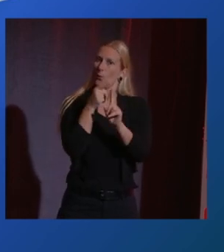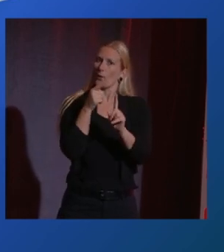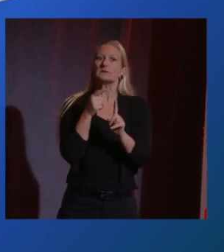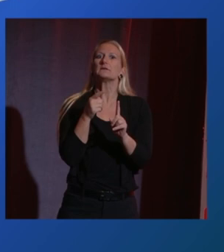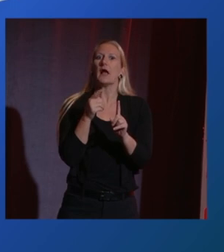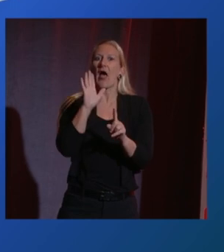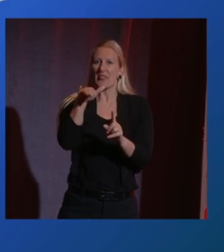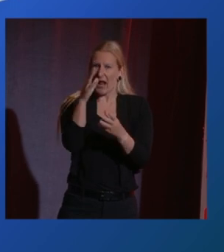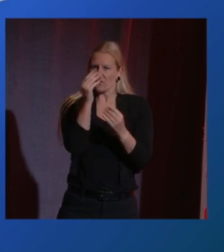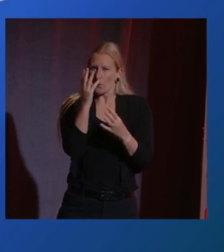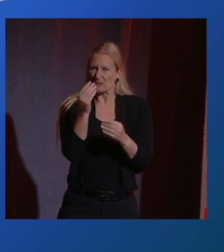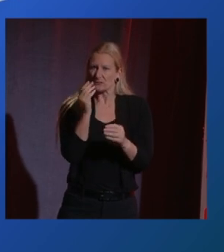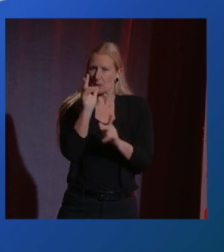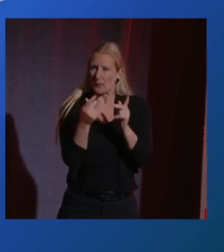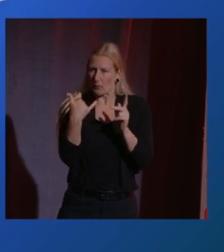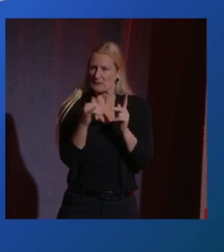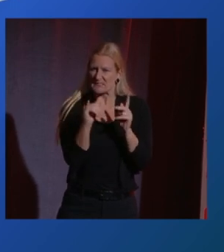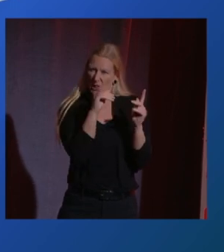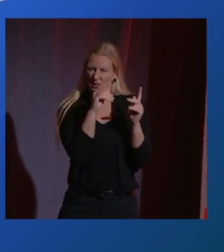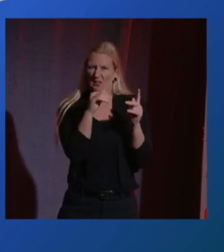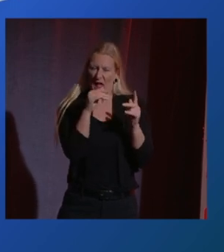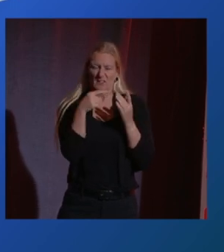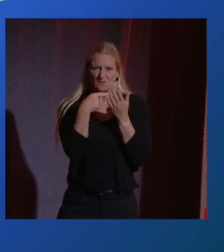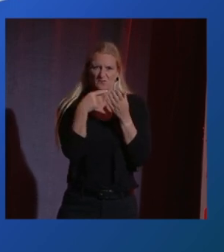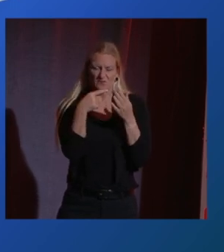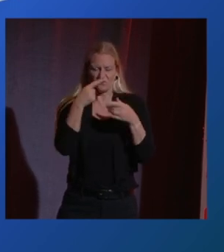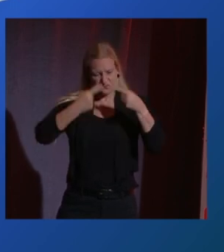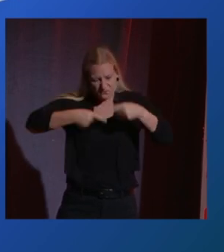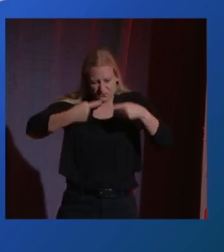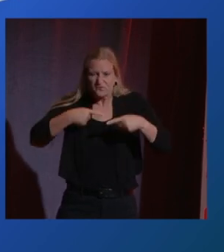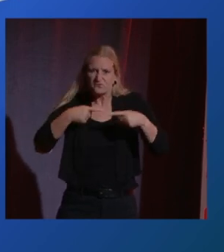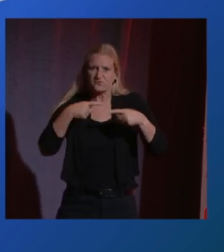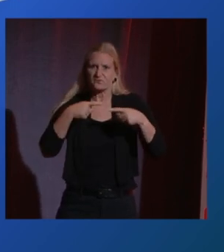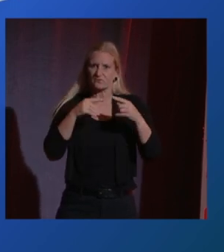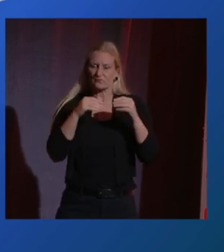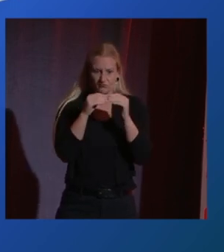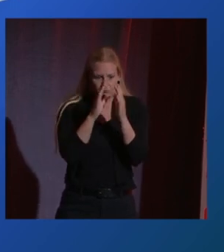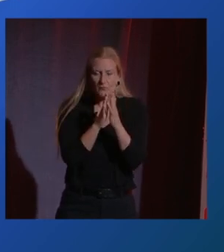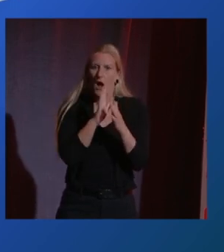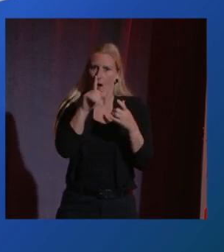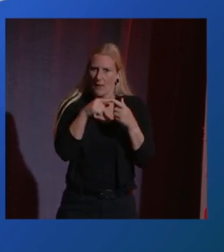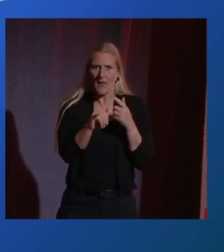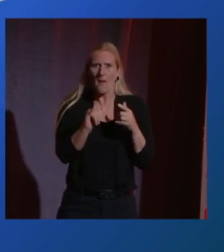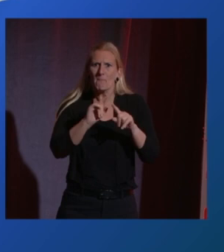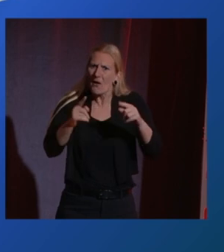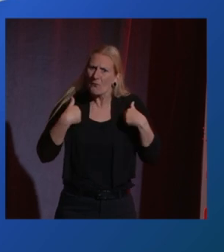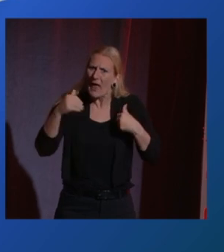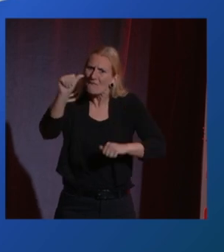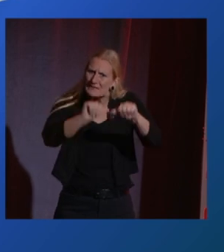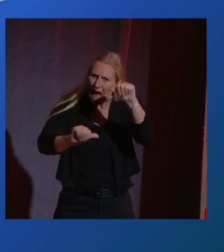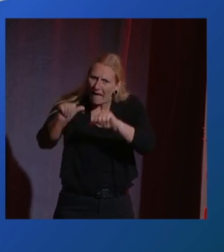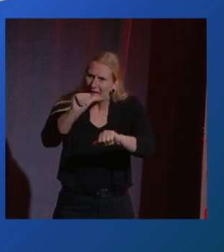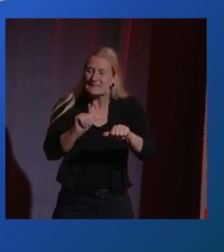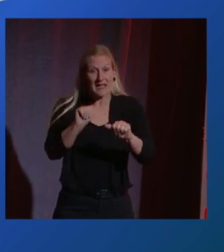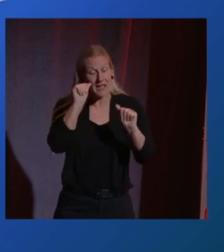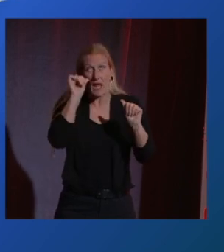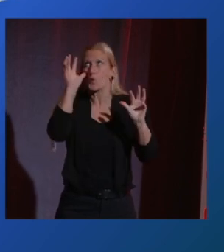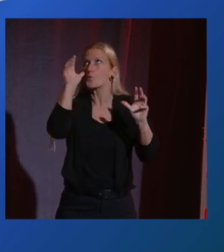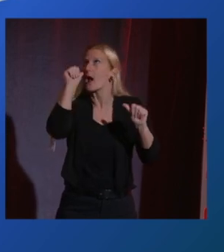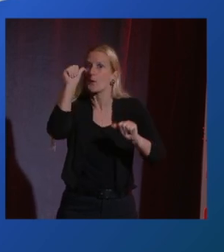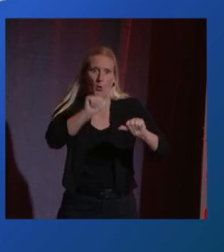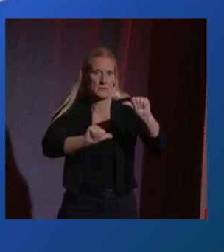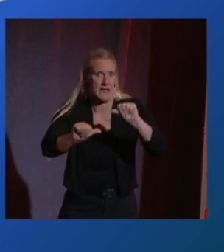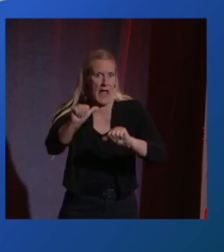we we we do have the science and it's credible science U you know how we make that happen okay with